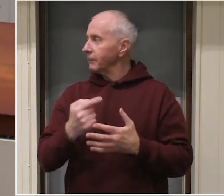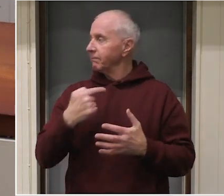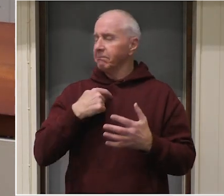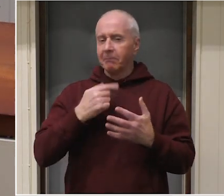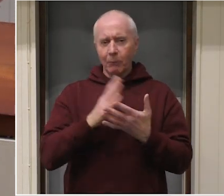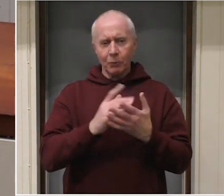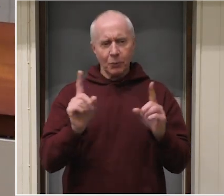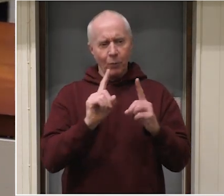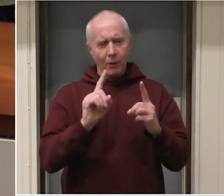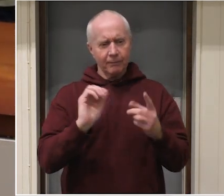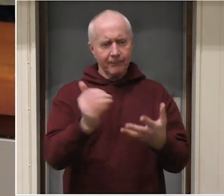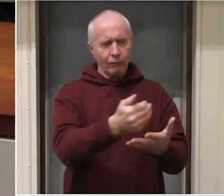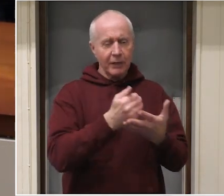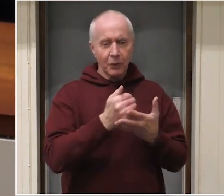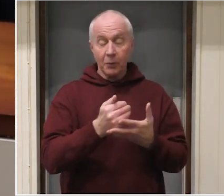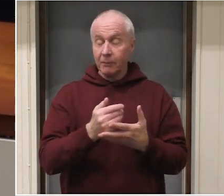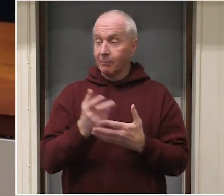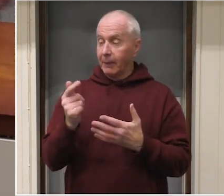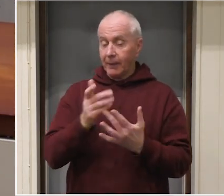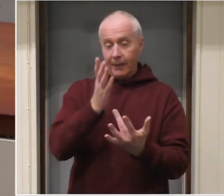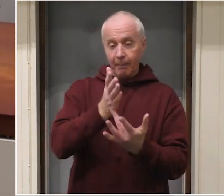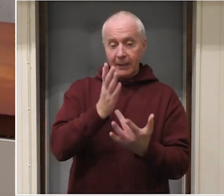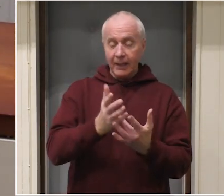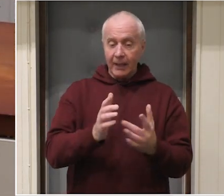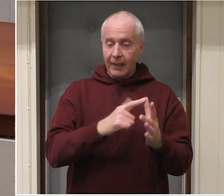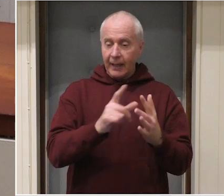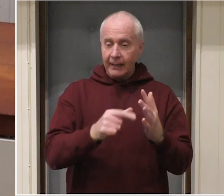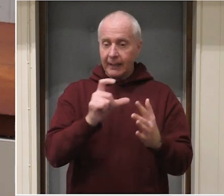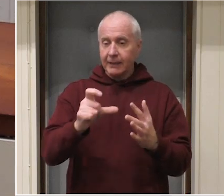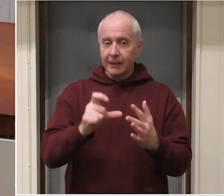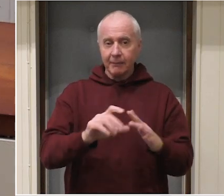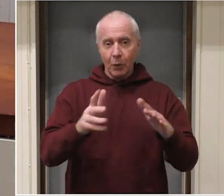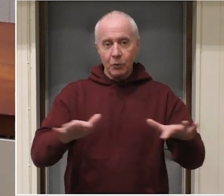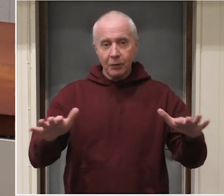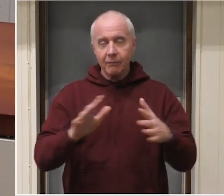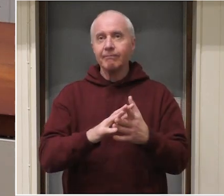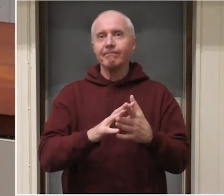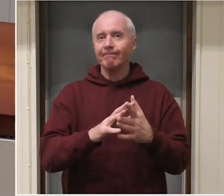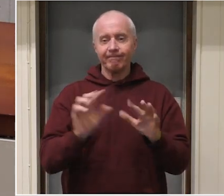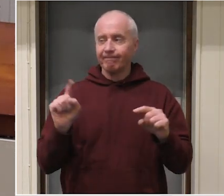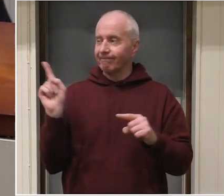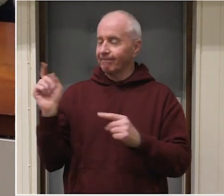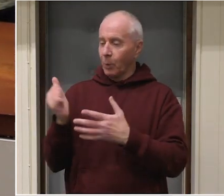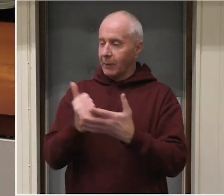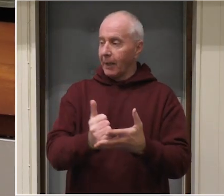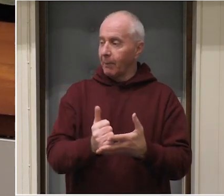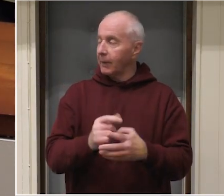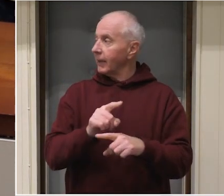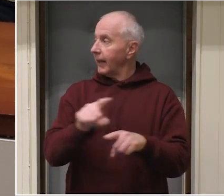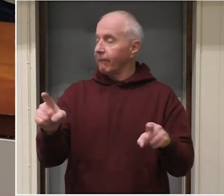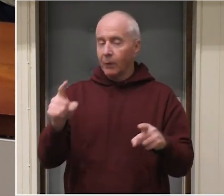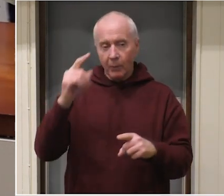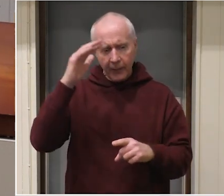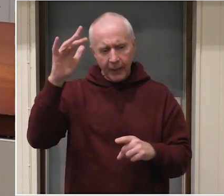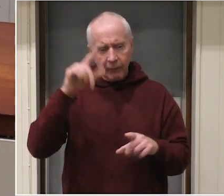rescue. If you're stuck in the middle of the Atlantic Ocean on a life raft, this is not helpful. But if you are a theorist